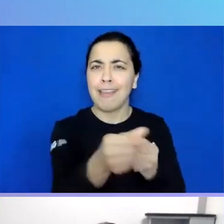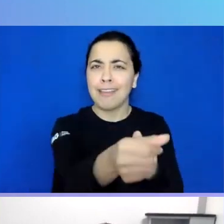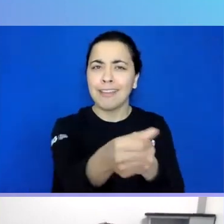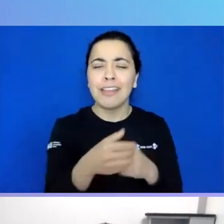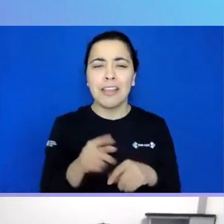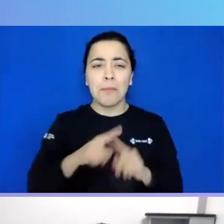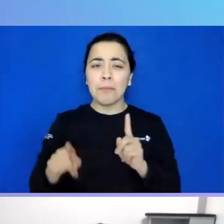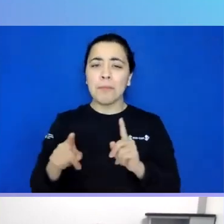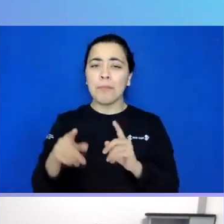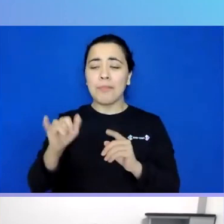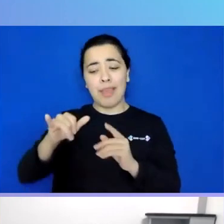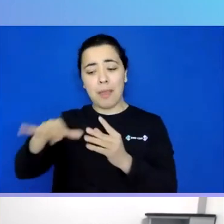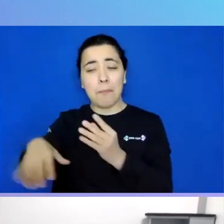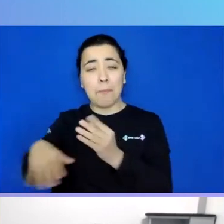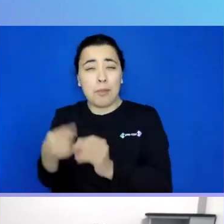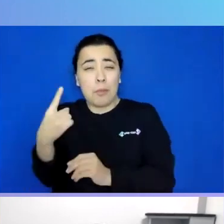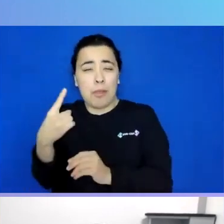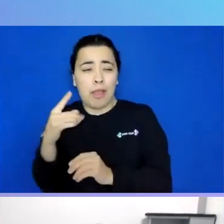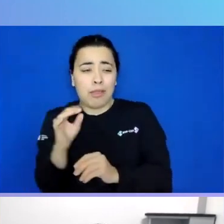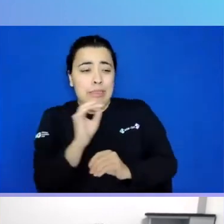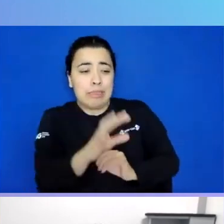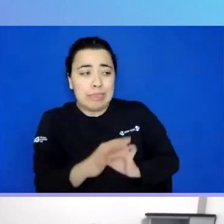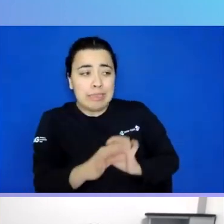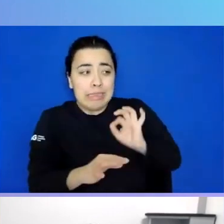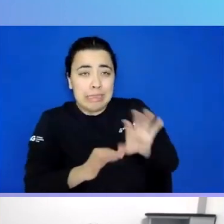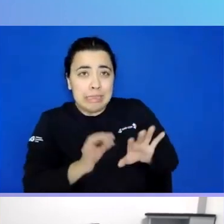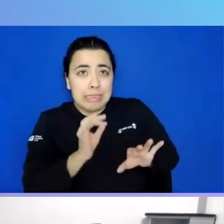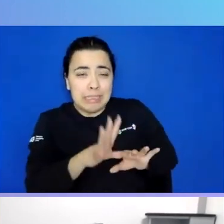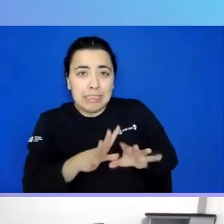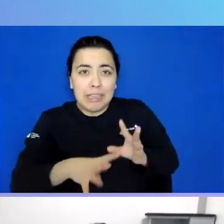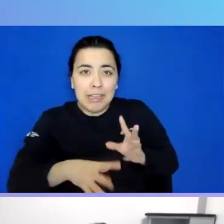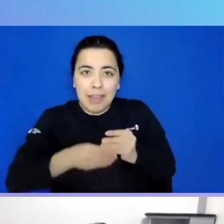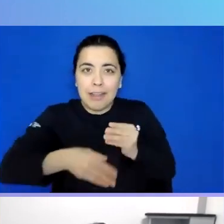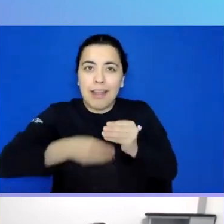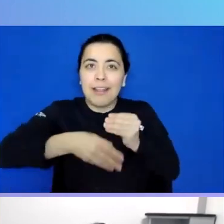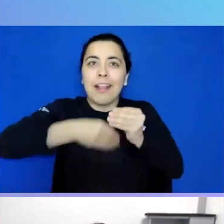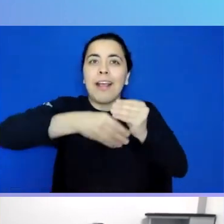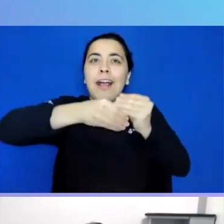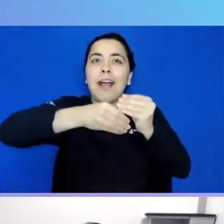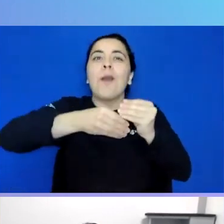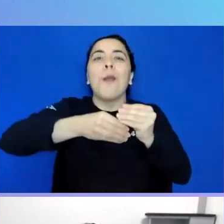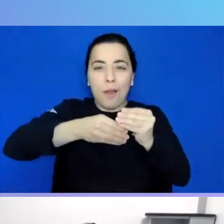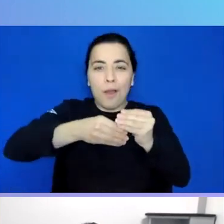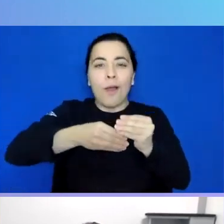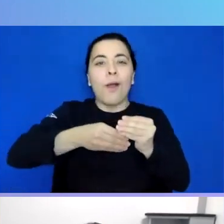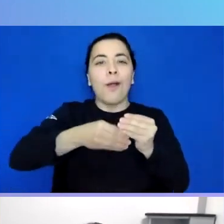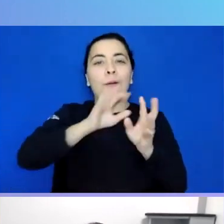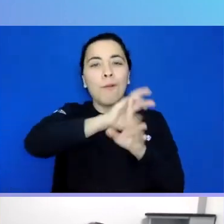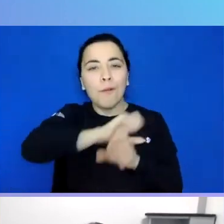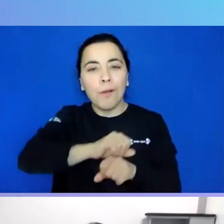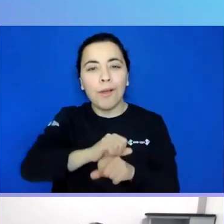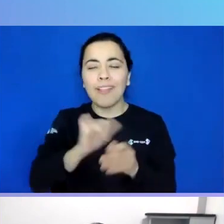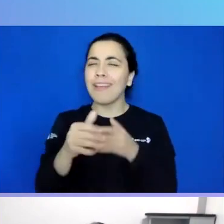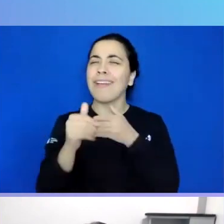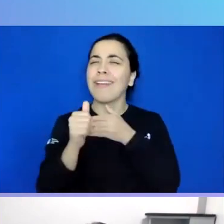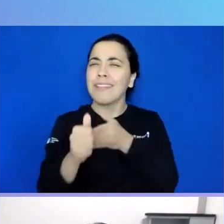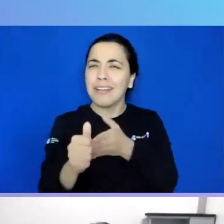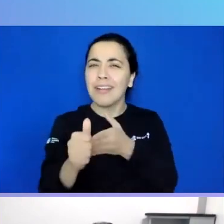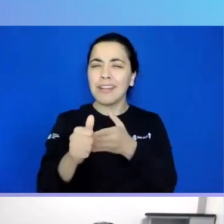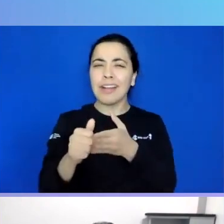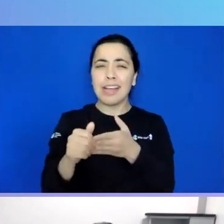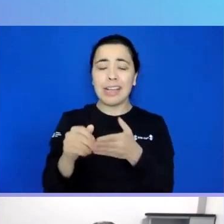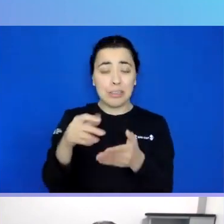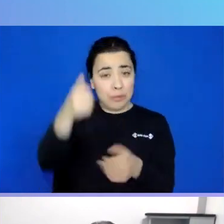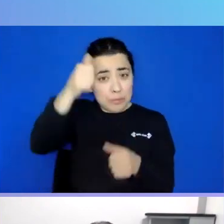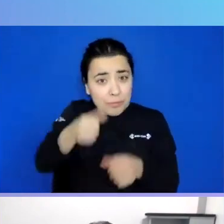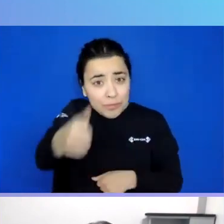do most of the work. You're going to be the guide. You're going to blaze the trail for everybody else, because remember, you're an